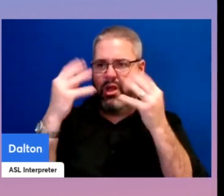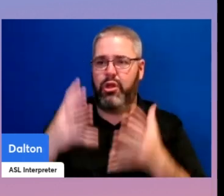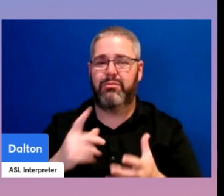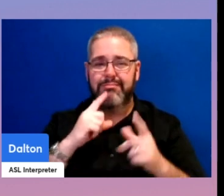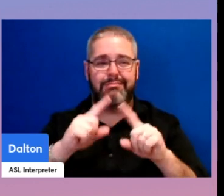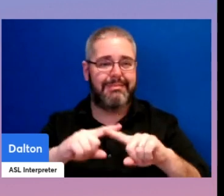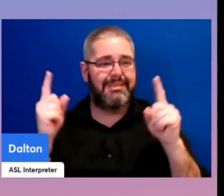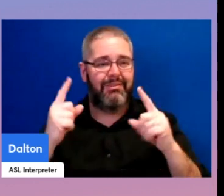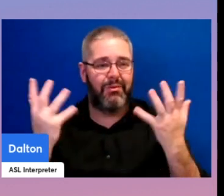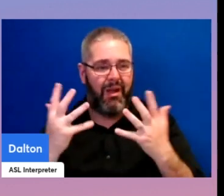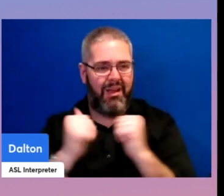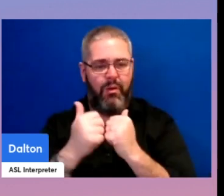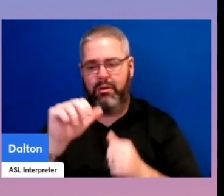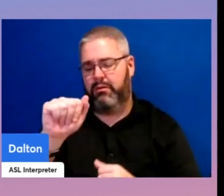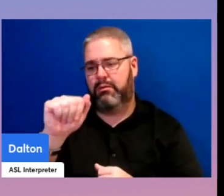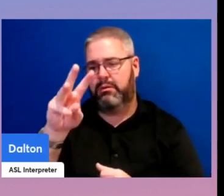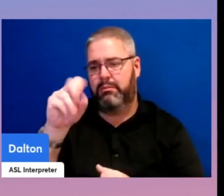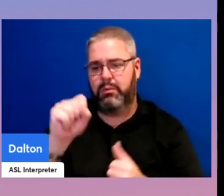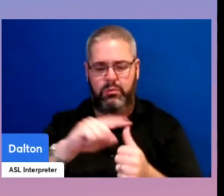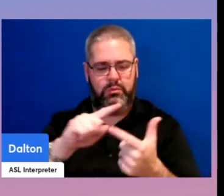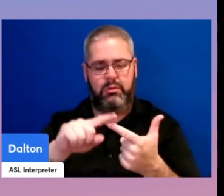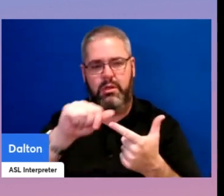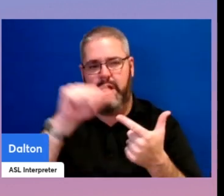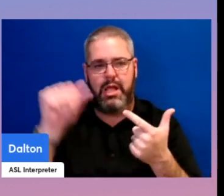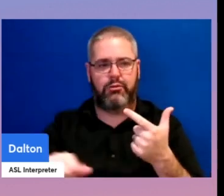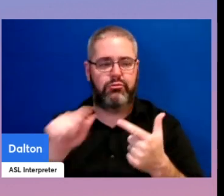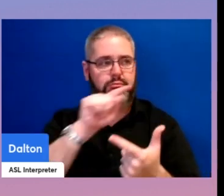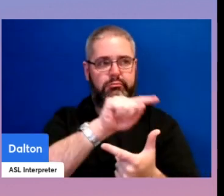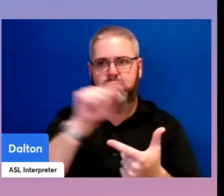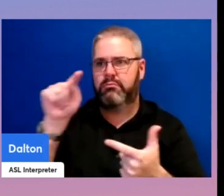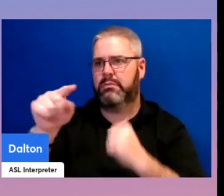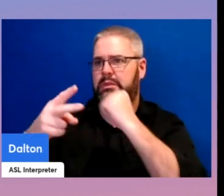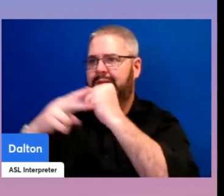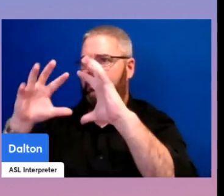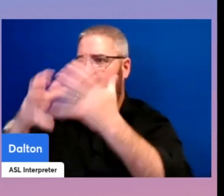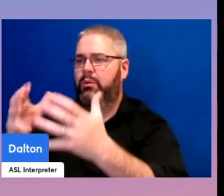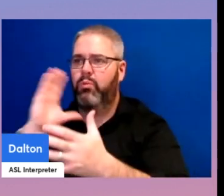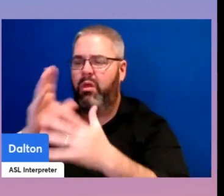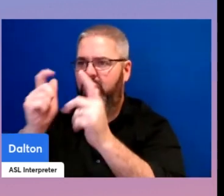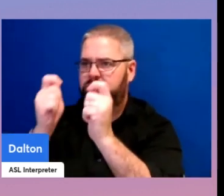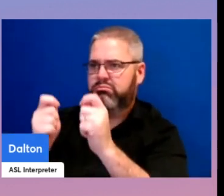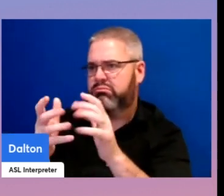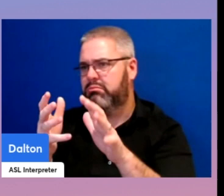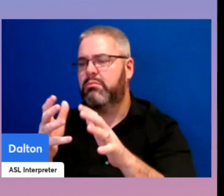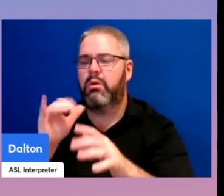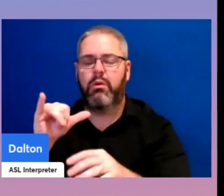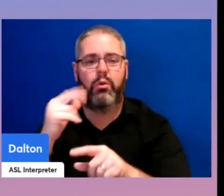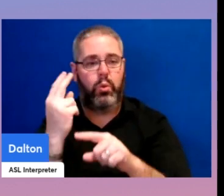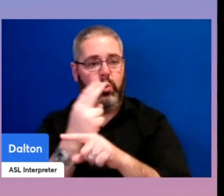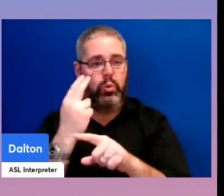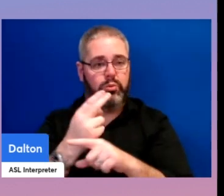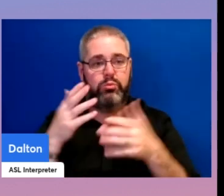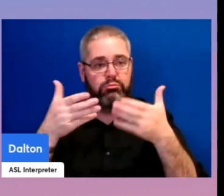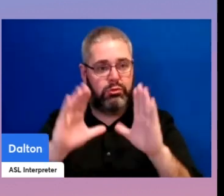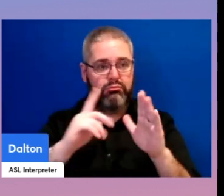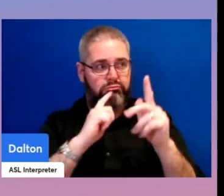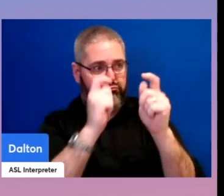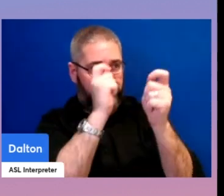in the way AWS and Azure destinations are provisioned. Once the user permissions are configured in